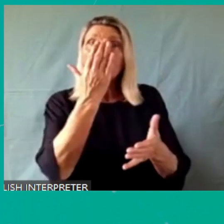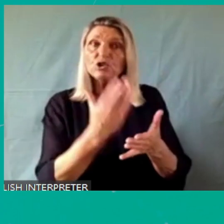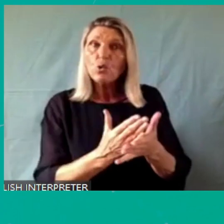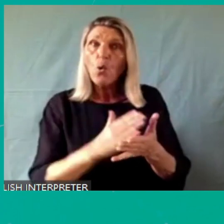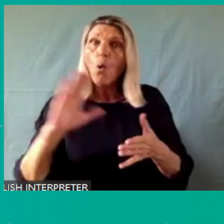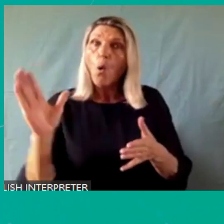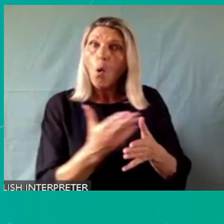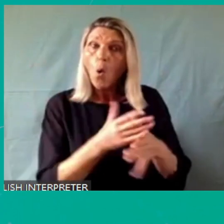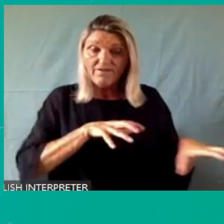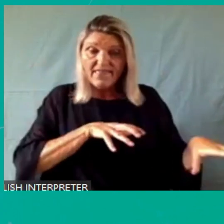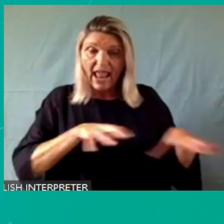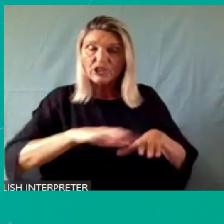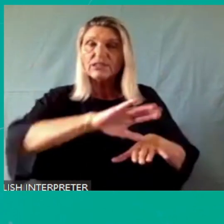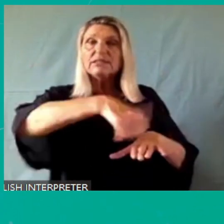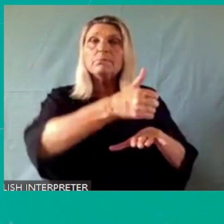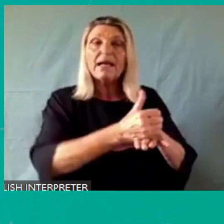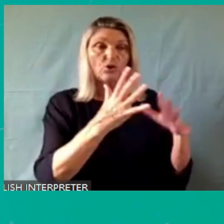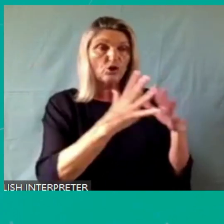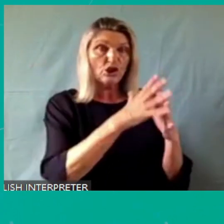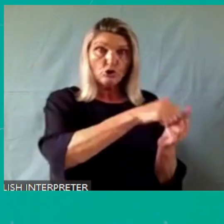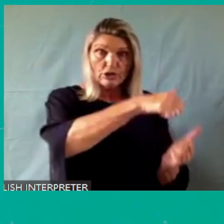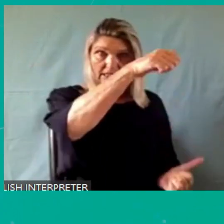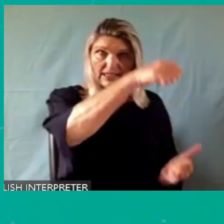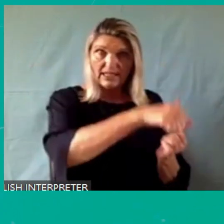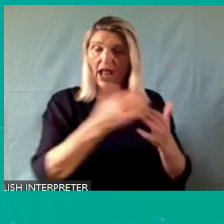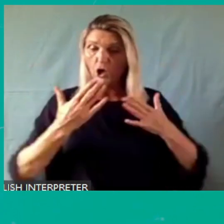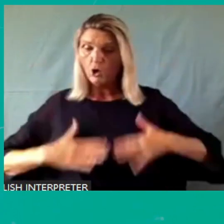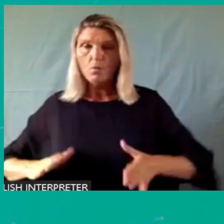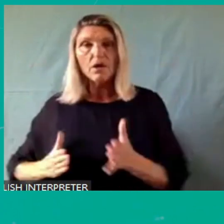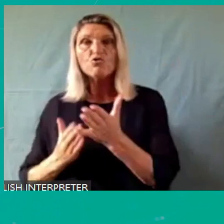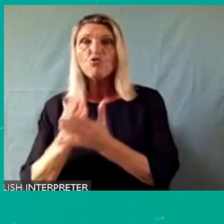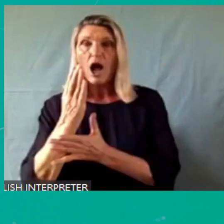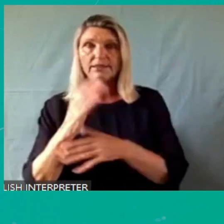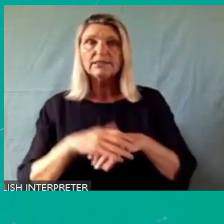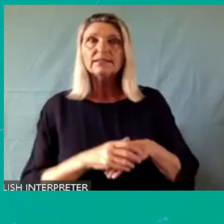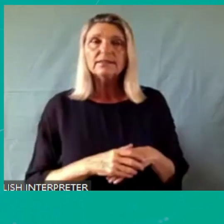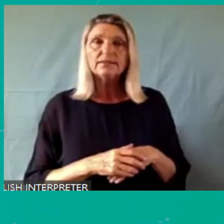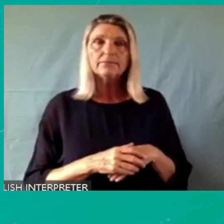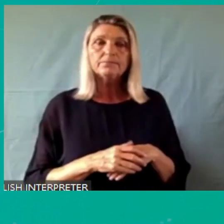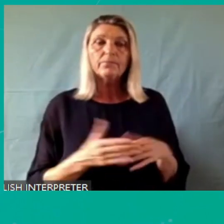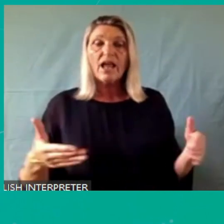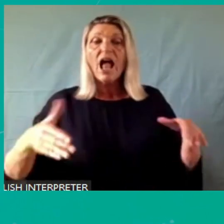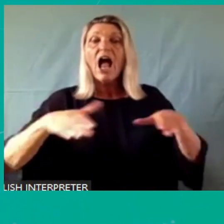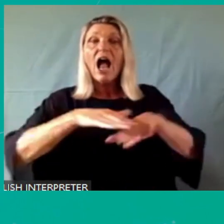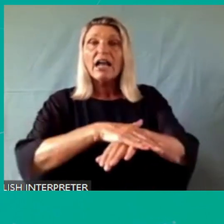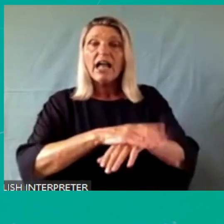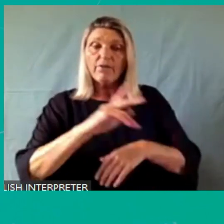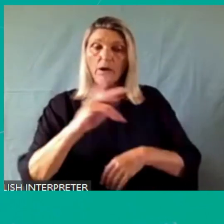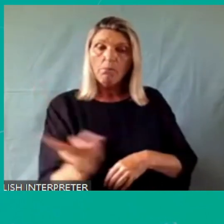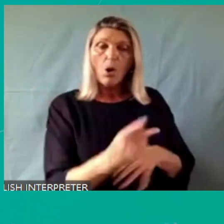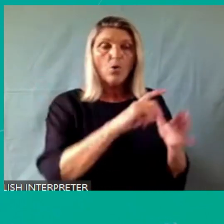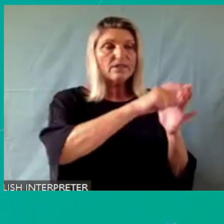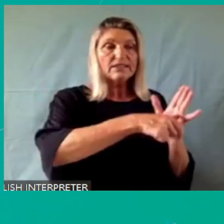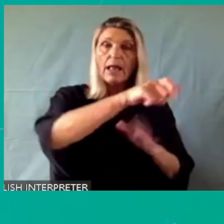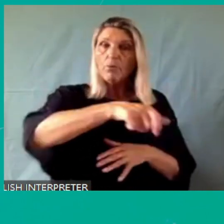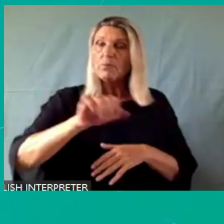and human rights, address Tangata Whaikaha Māori and disabled people's lack of access to the determinants